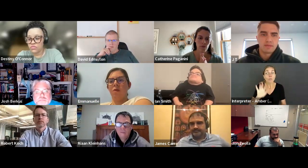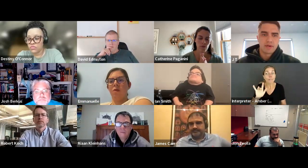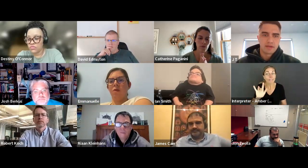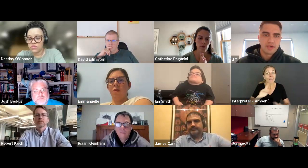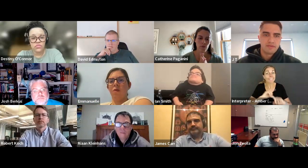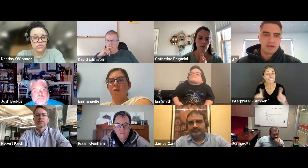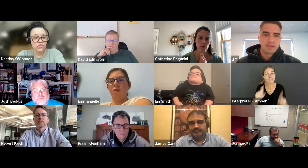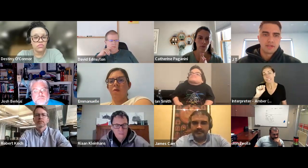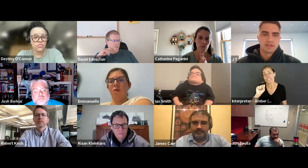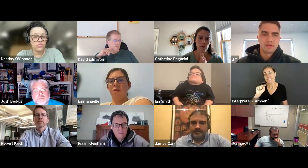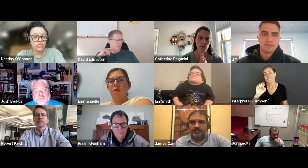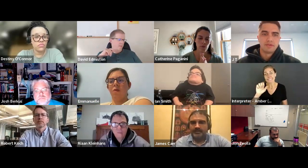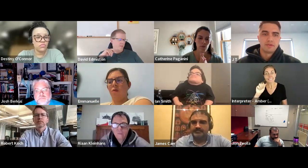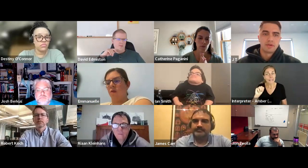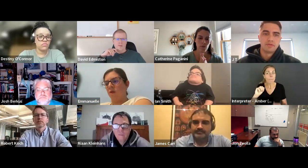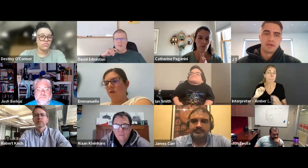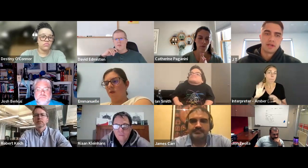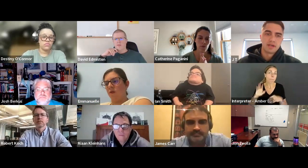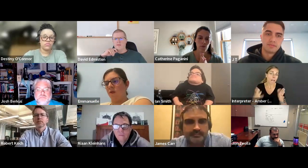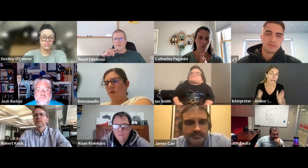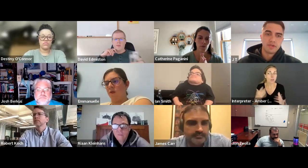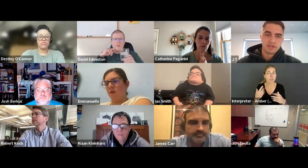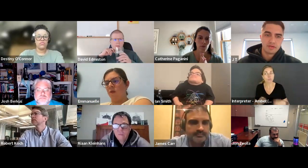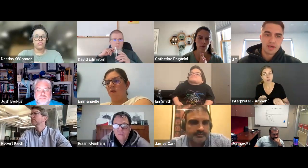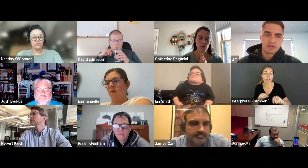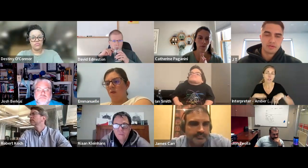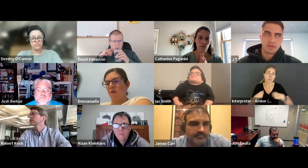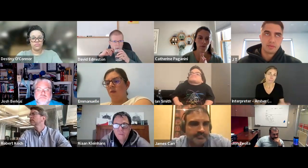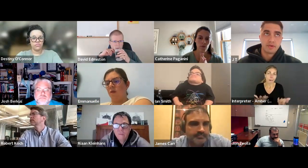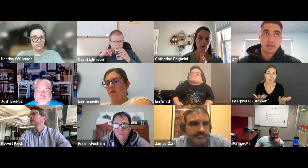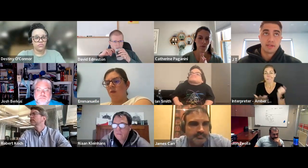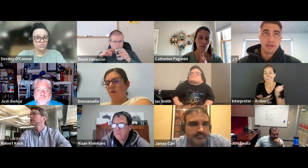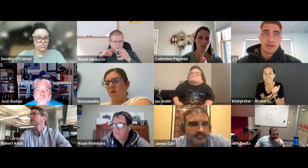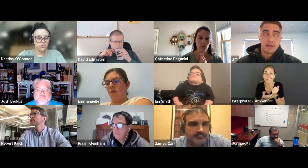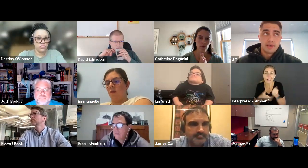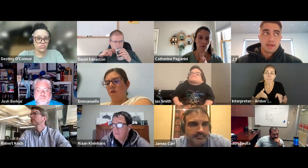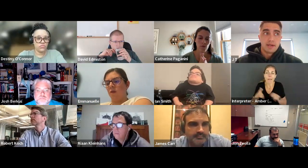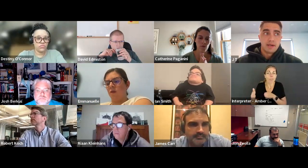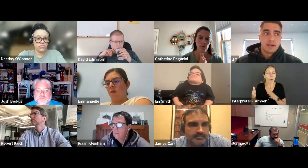with tech pathway development. I'm working with another regional council that we've got